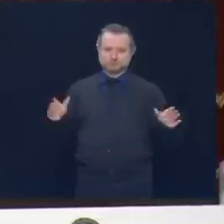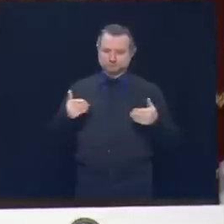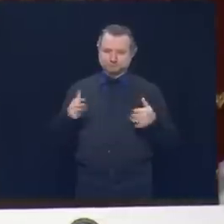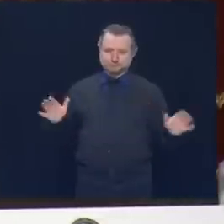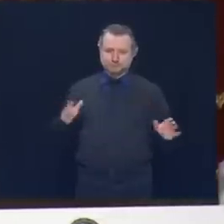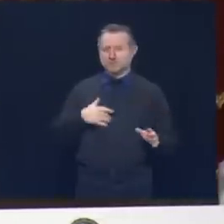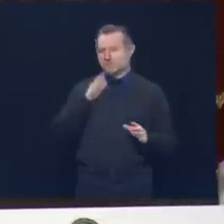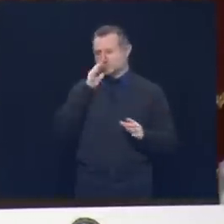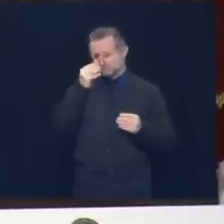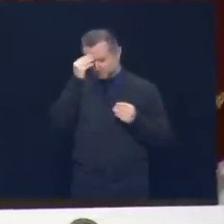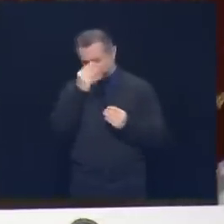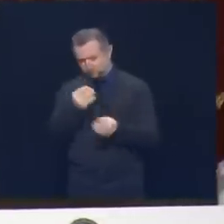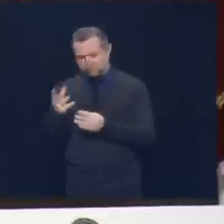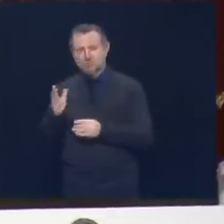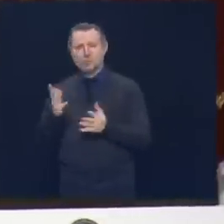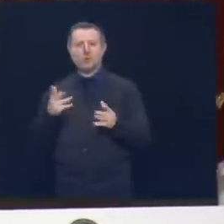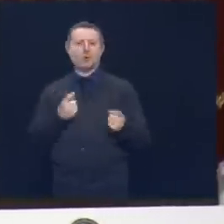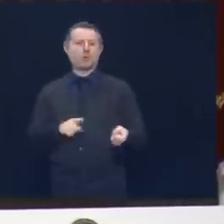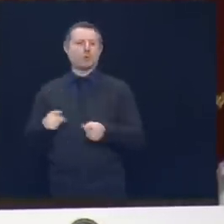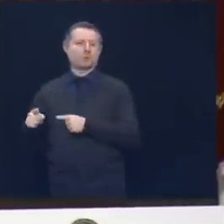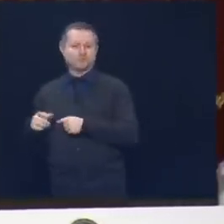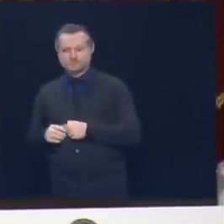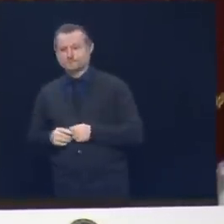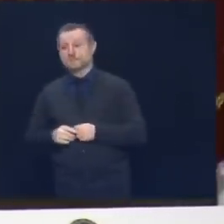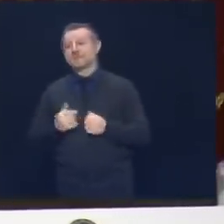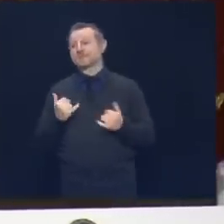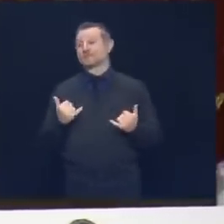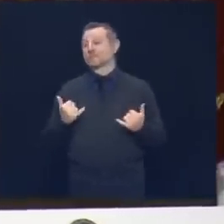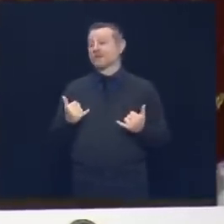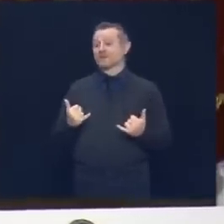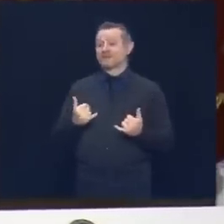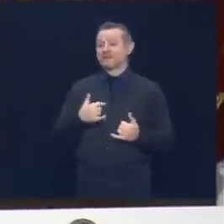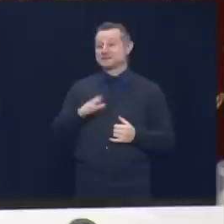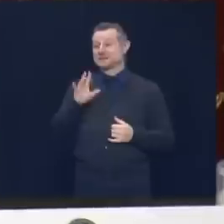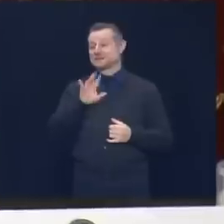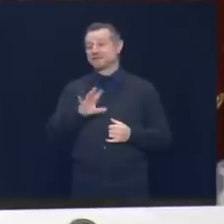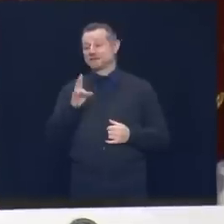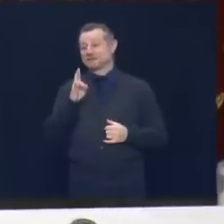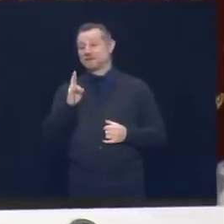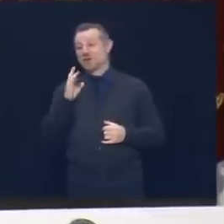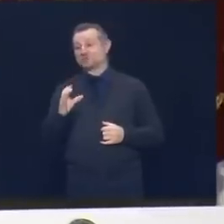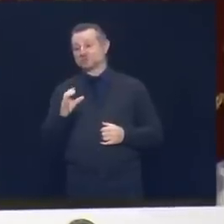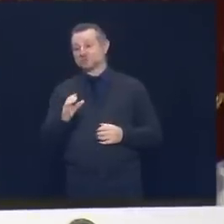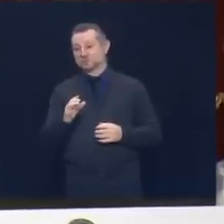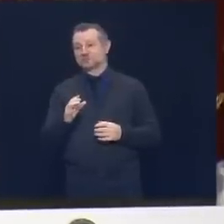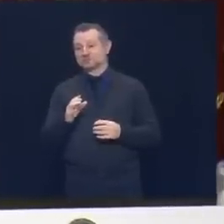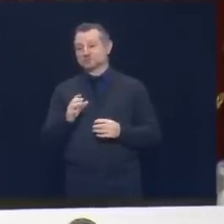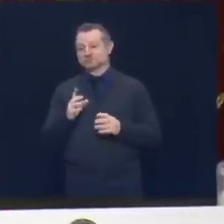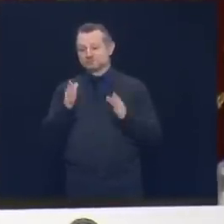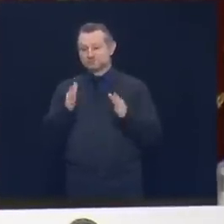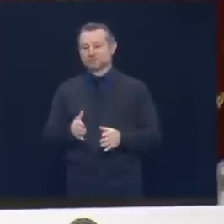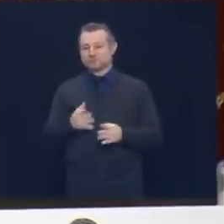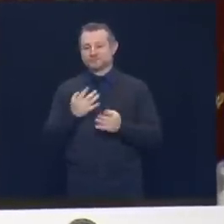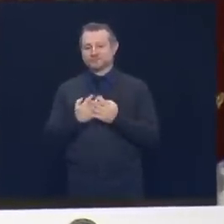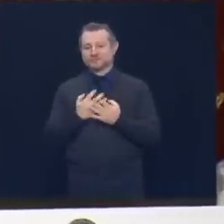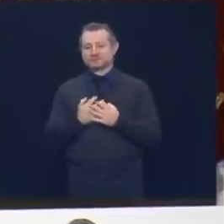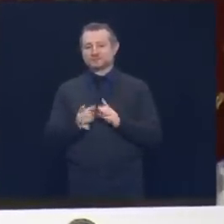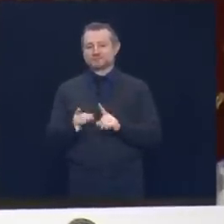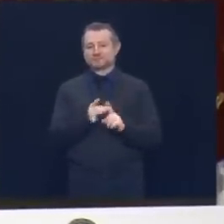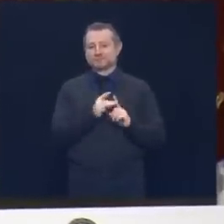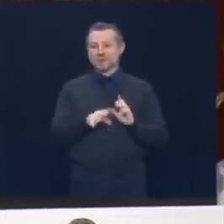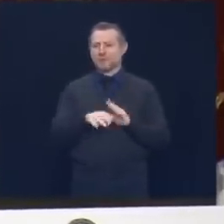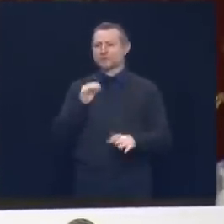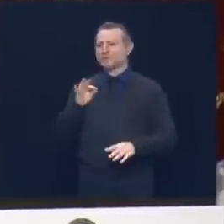as we go through this. And at this point, there's about 700 active cases in the prison systems, 36,000 prisoners. We've